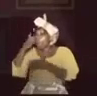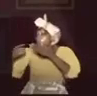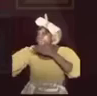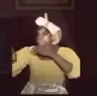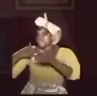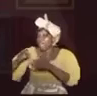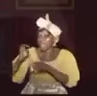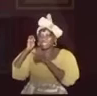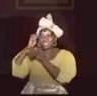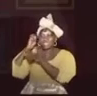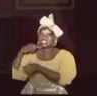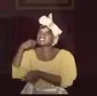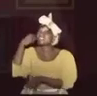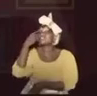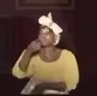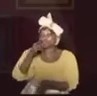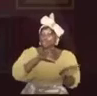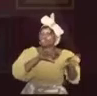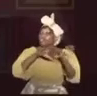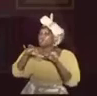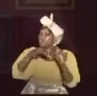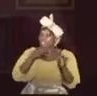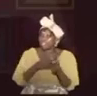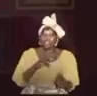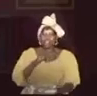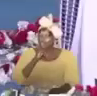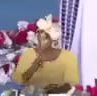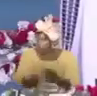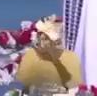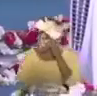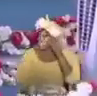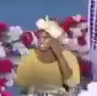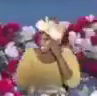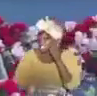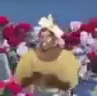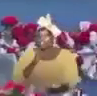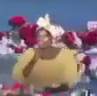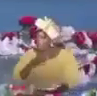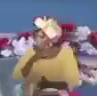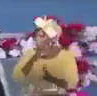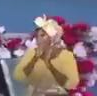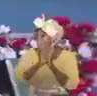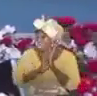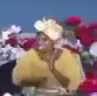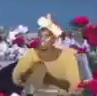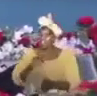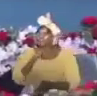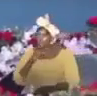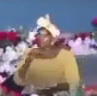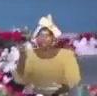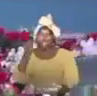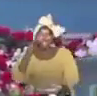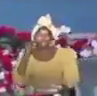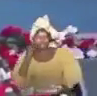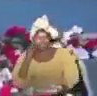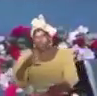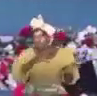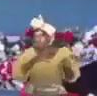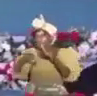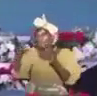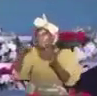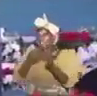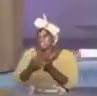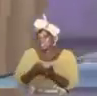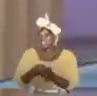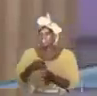Whatever he says to do, not think it, not wish it, not assume it, do it. The